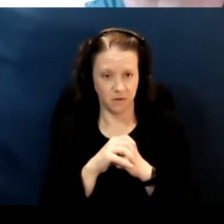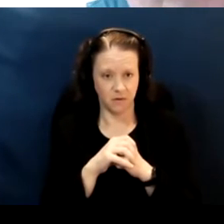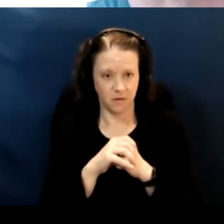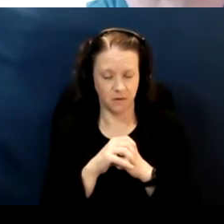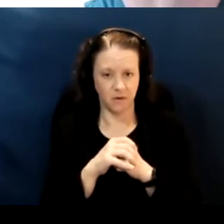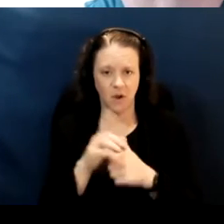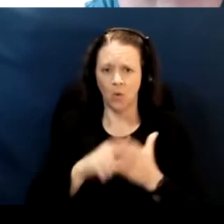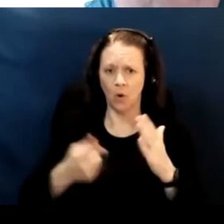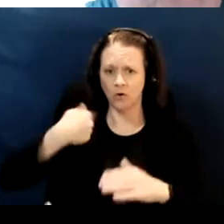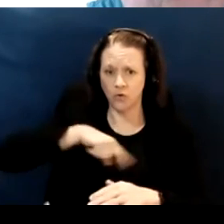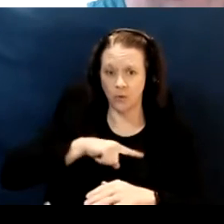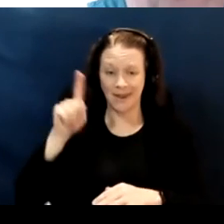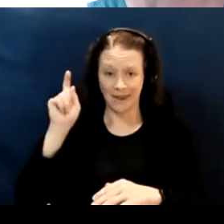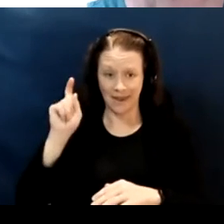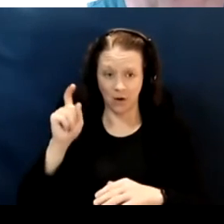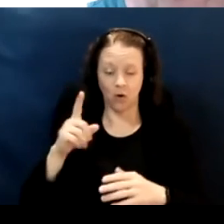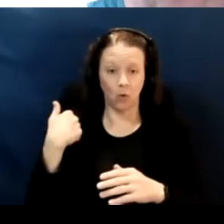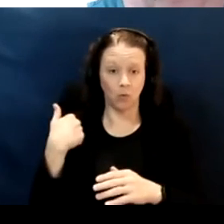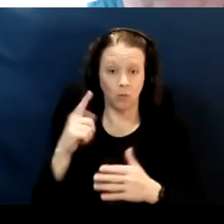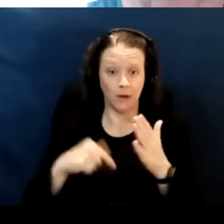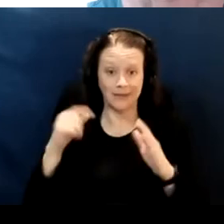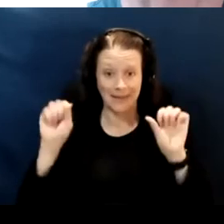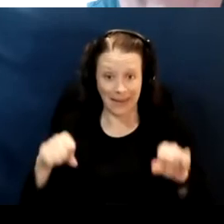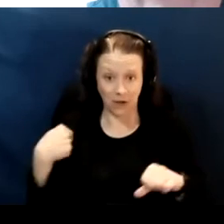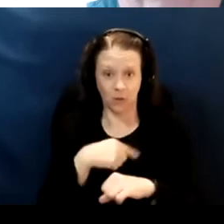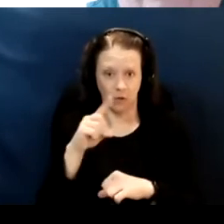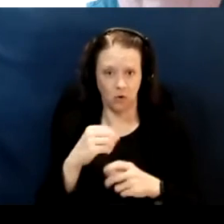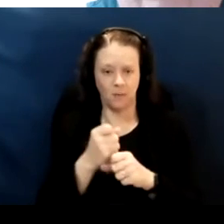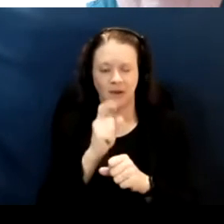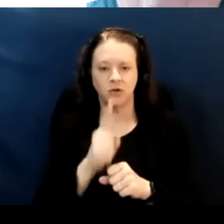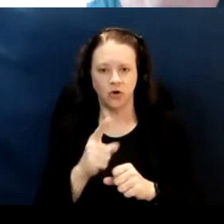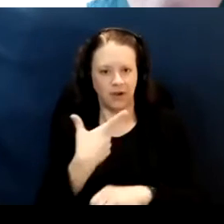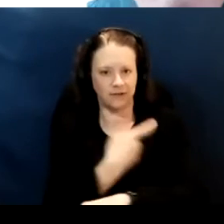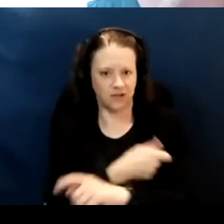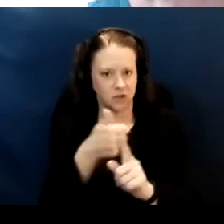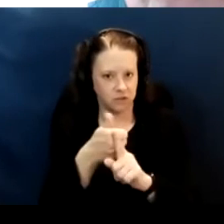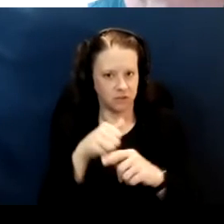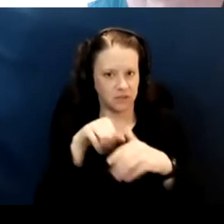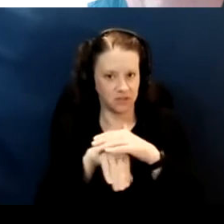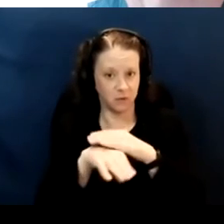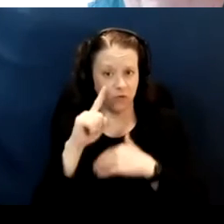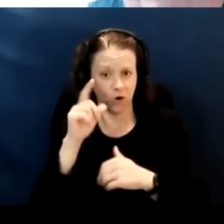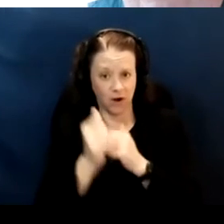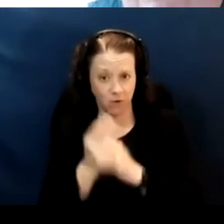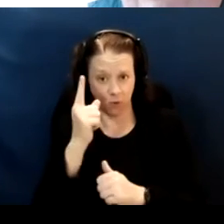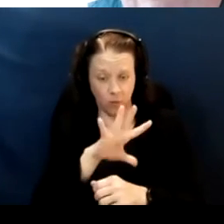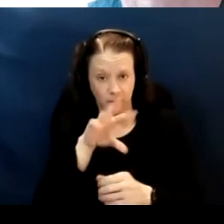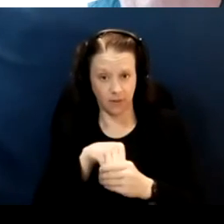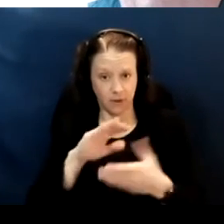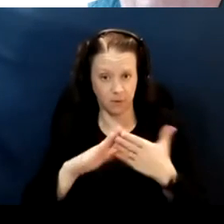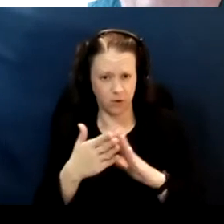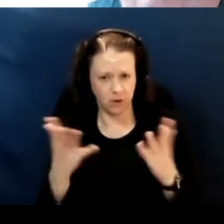What do we have to do? What can we do to make sure vaccination is accessible for everyone in our community?